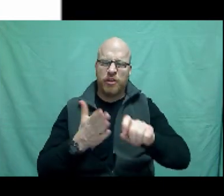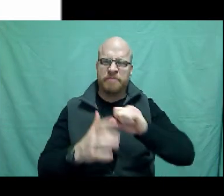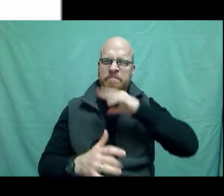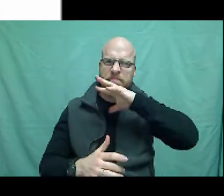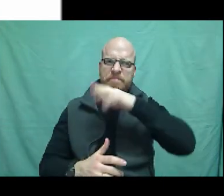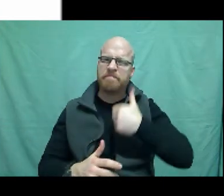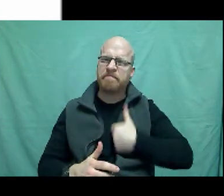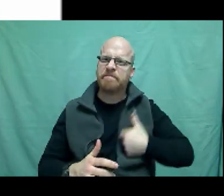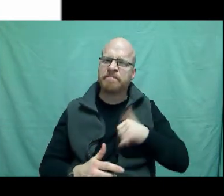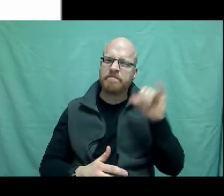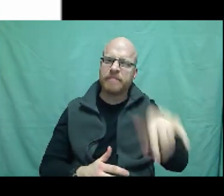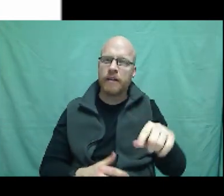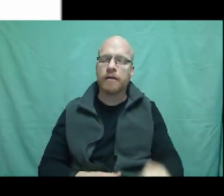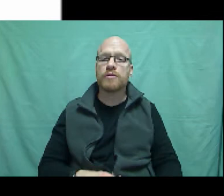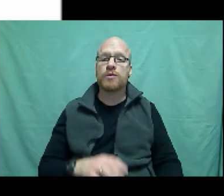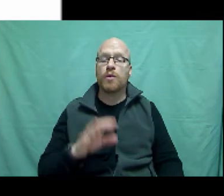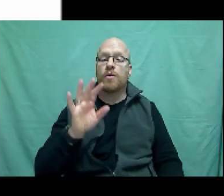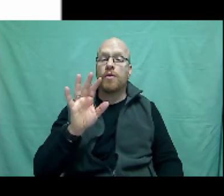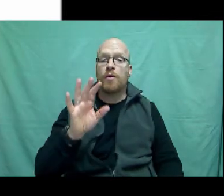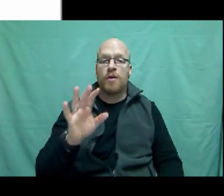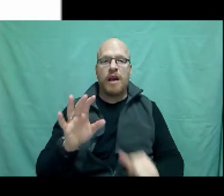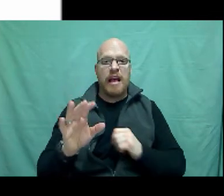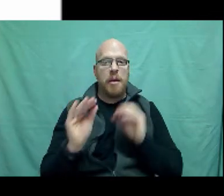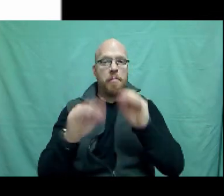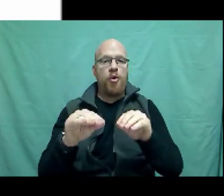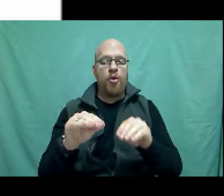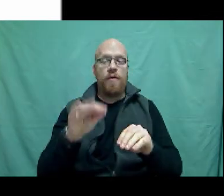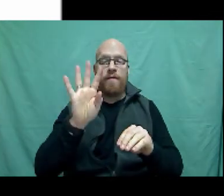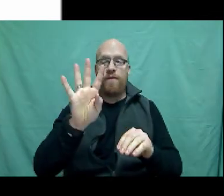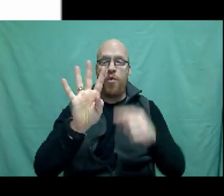Sorry, my writing's pretty sloppy today. I apologize.